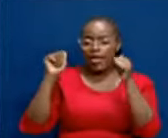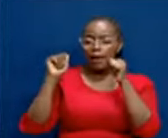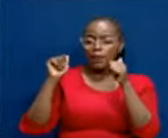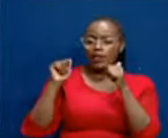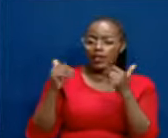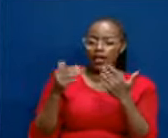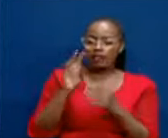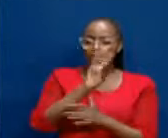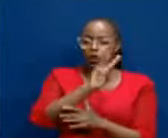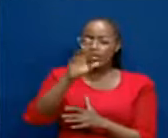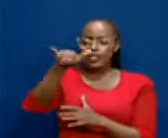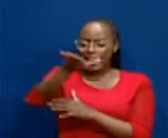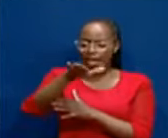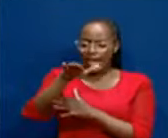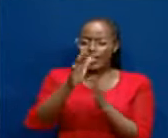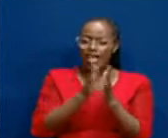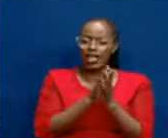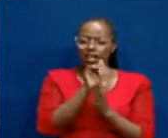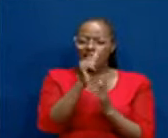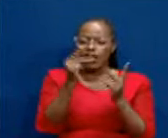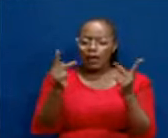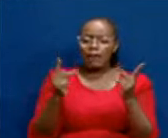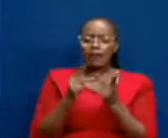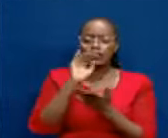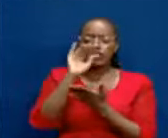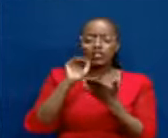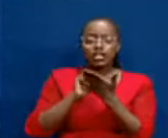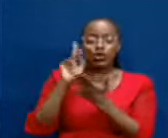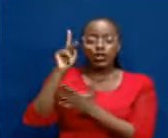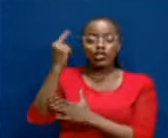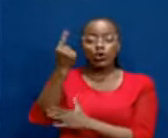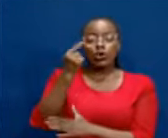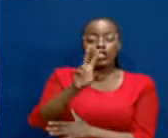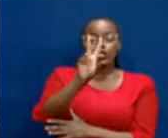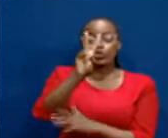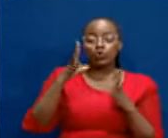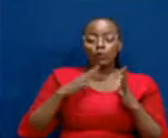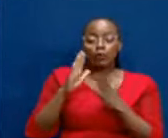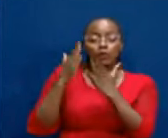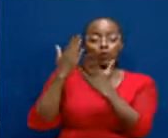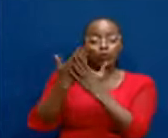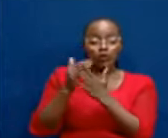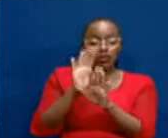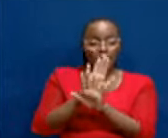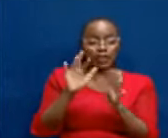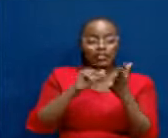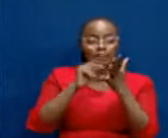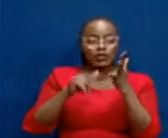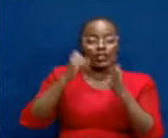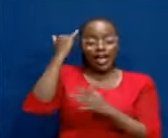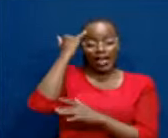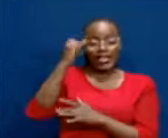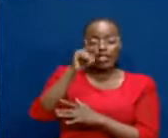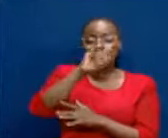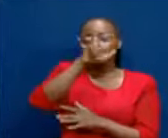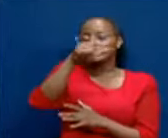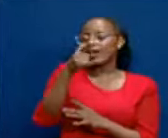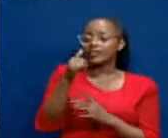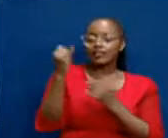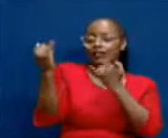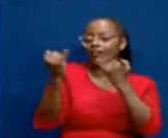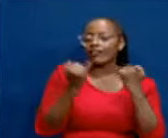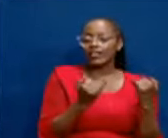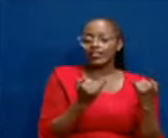the Western Block side, and some in Central Kenya. We only had two bidders, okay? So the notion that you can just